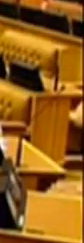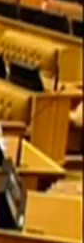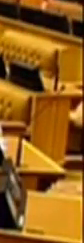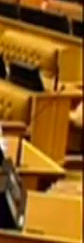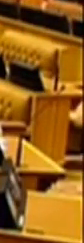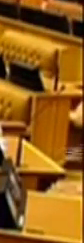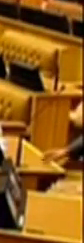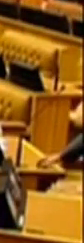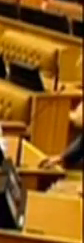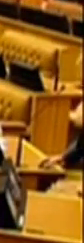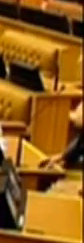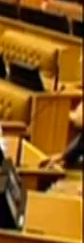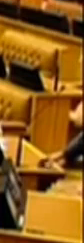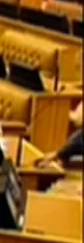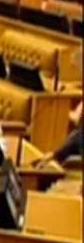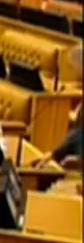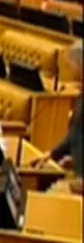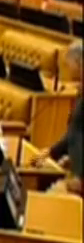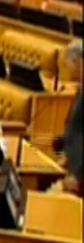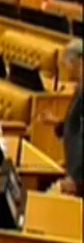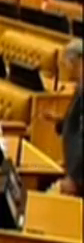Agbare lid Soekers.